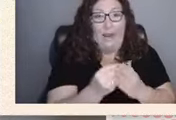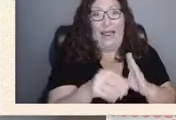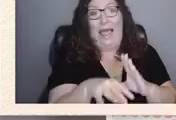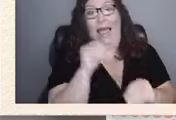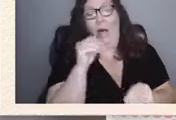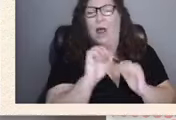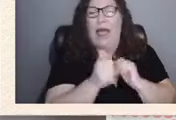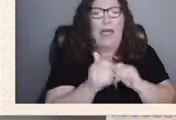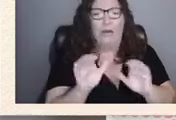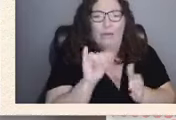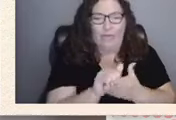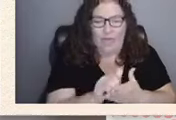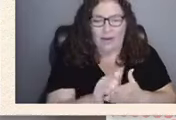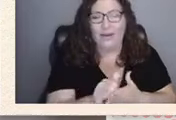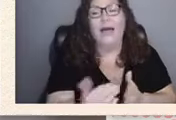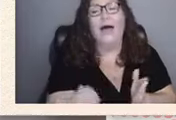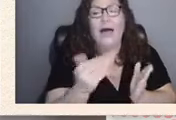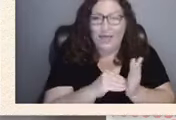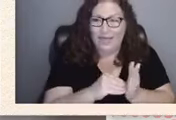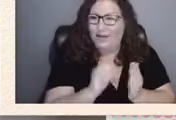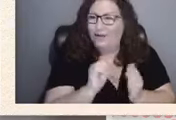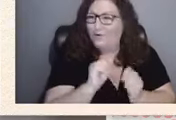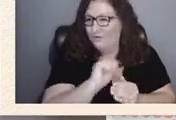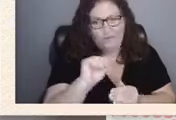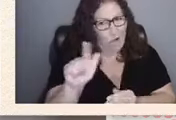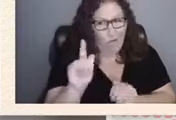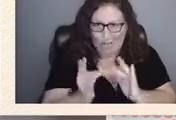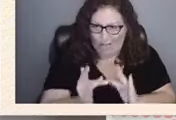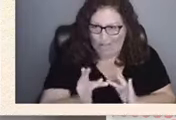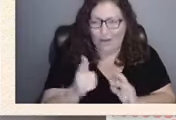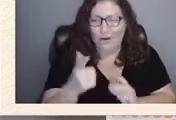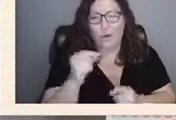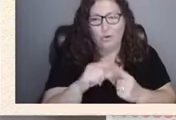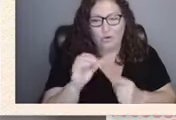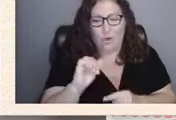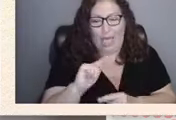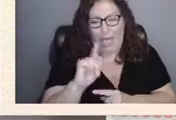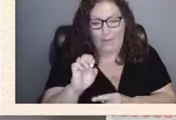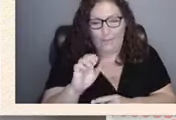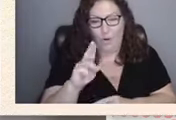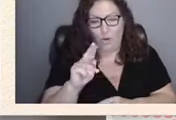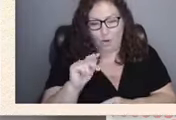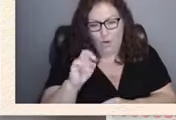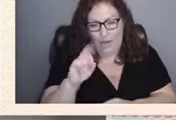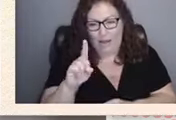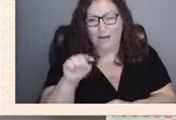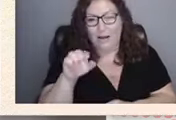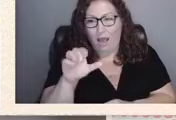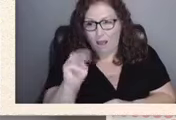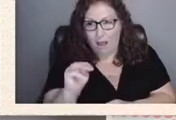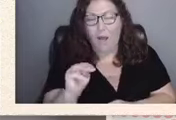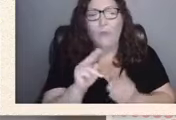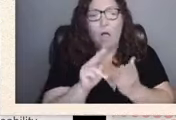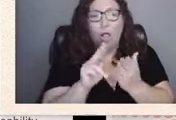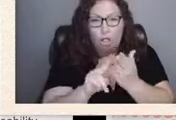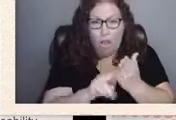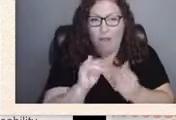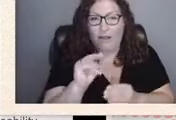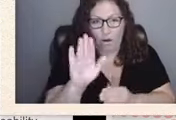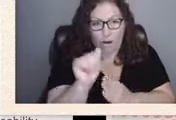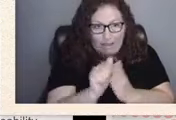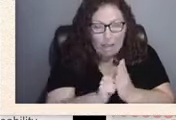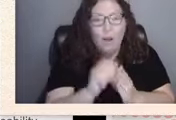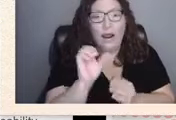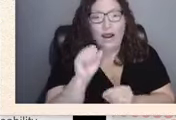do that? Once again, it's all online. So you would go to ableunited.com, log into your account, and you can make a transfer back to that connected